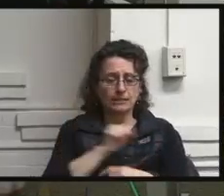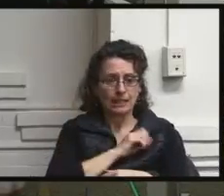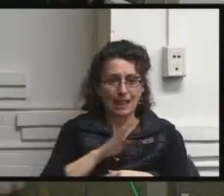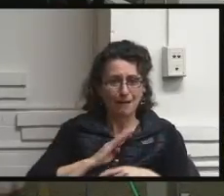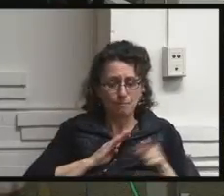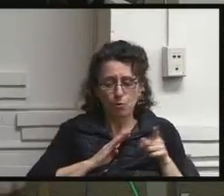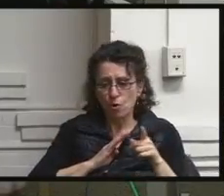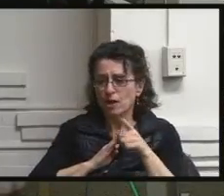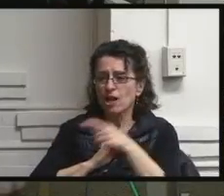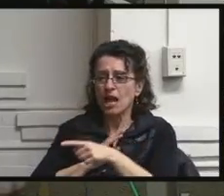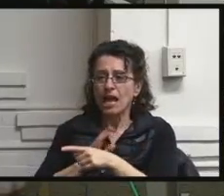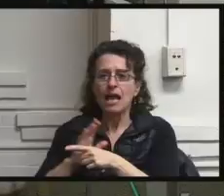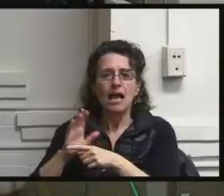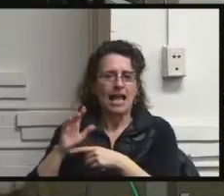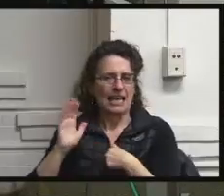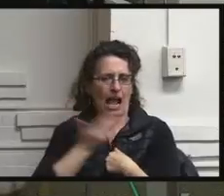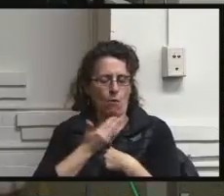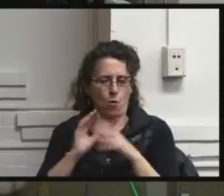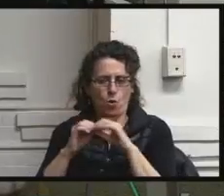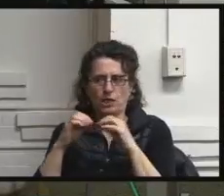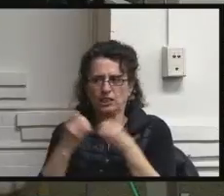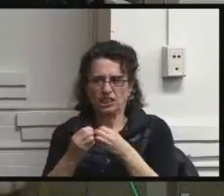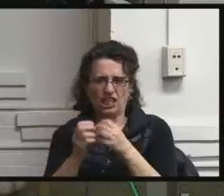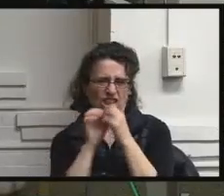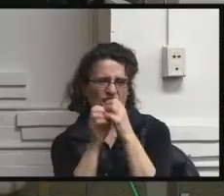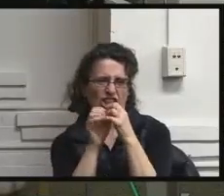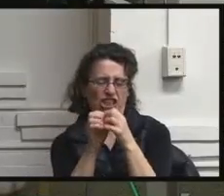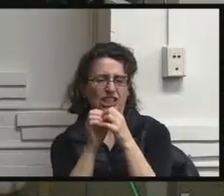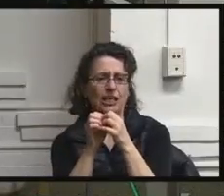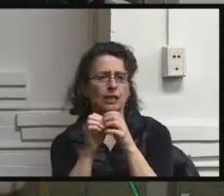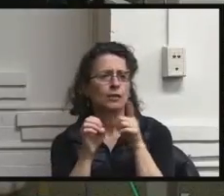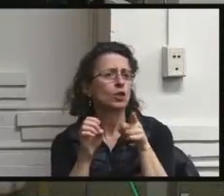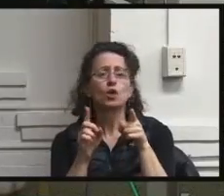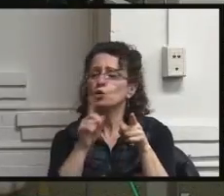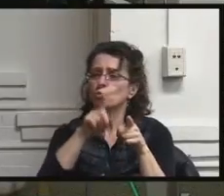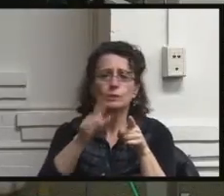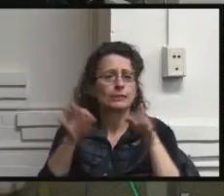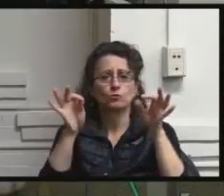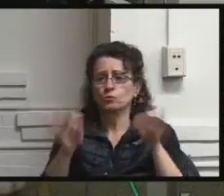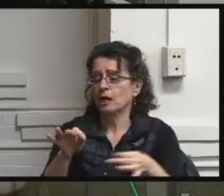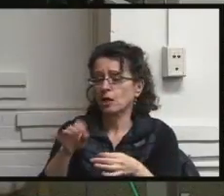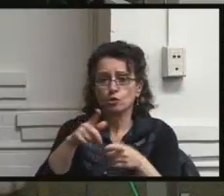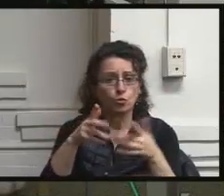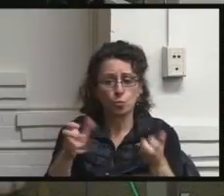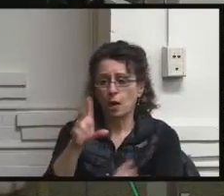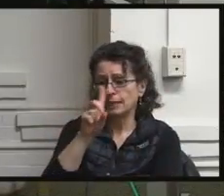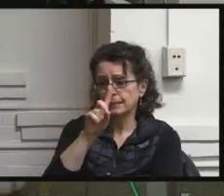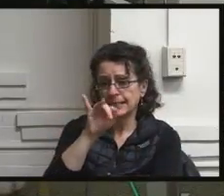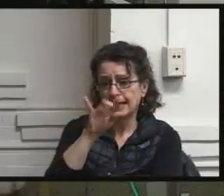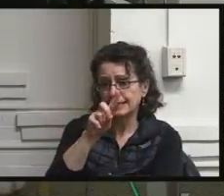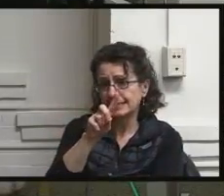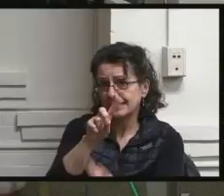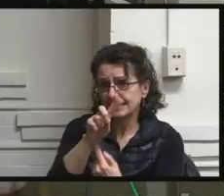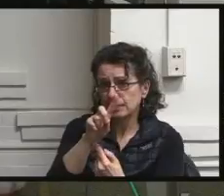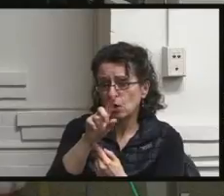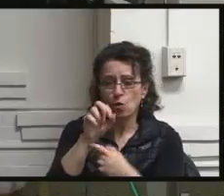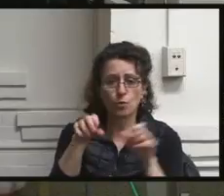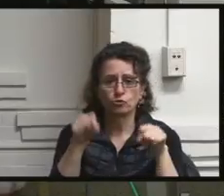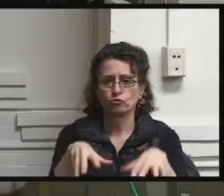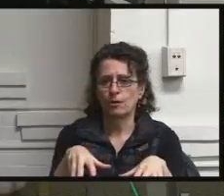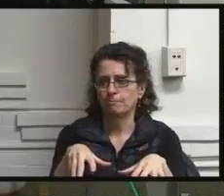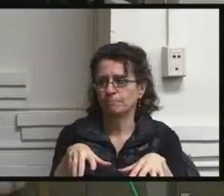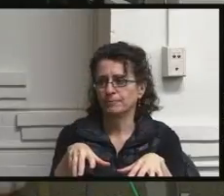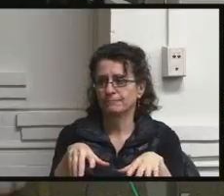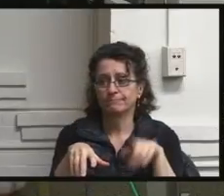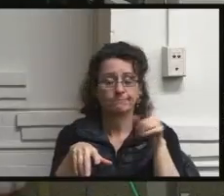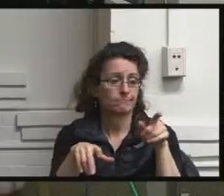the board should revisit whether the DID is important to the municipality or they look at